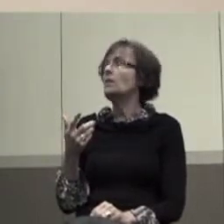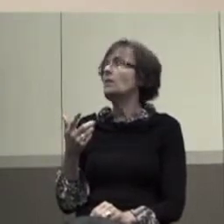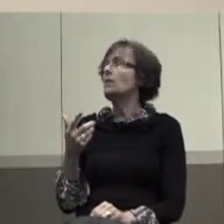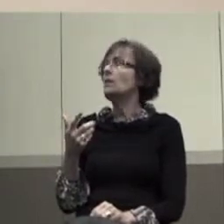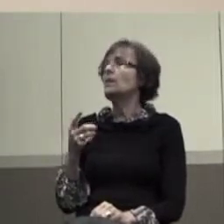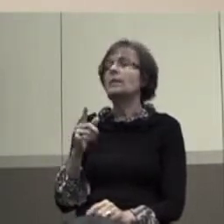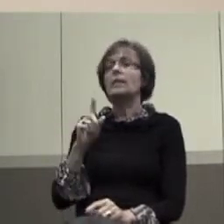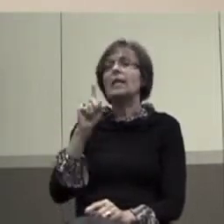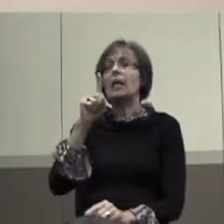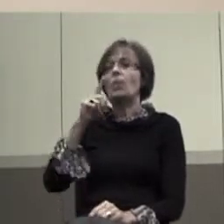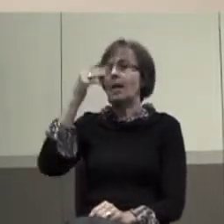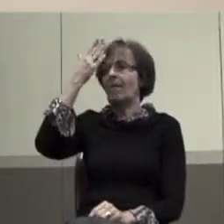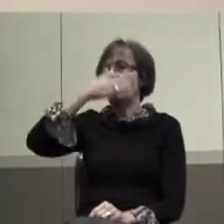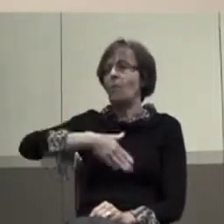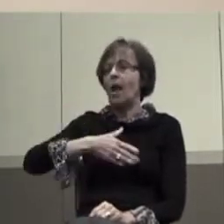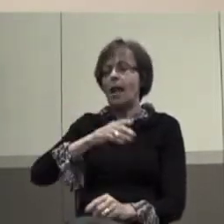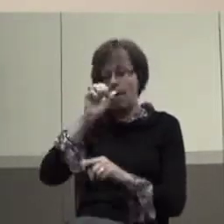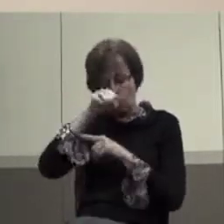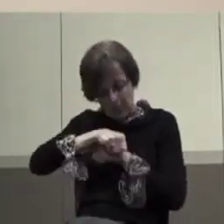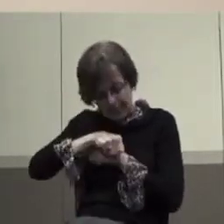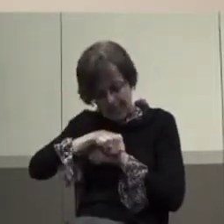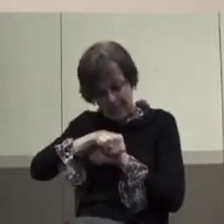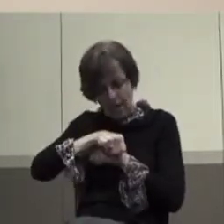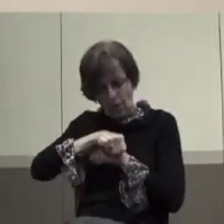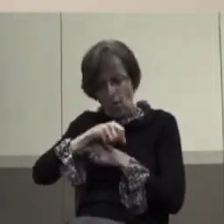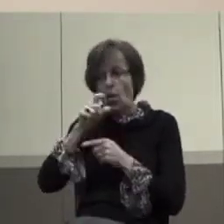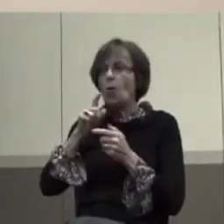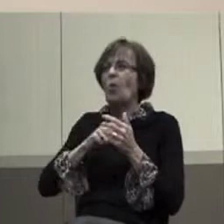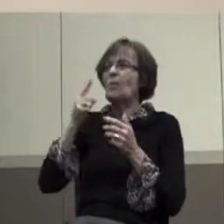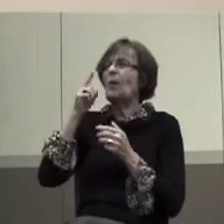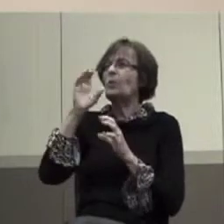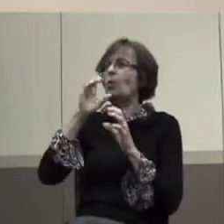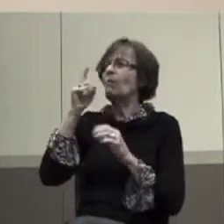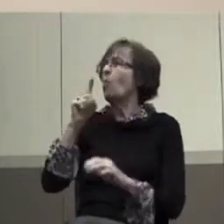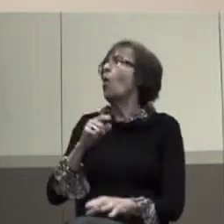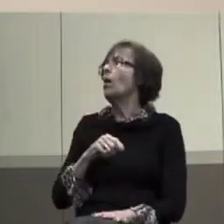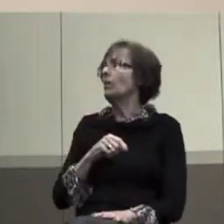He went right up in front, put his head down. What do you think he was looking for?